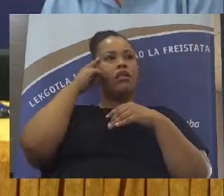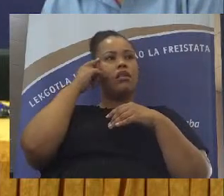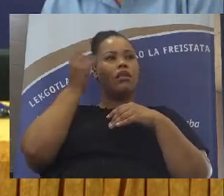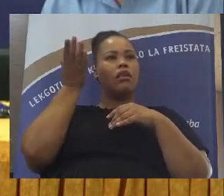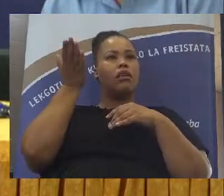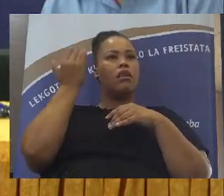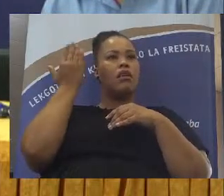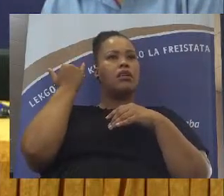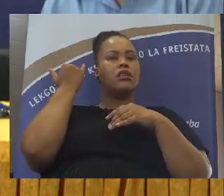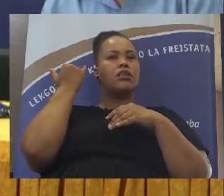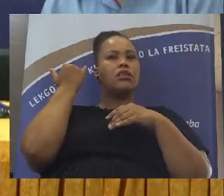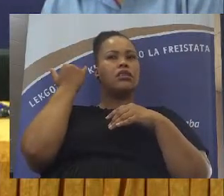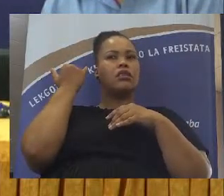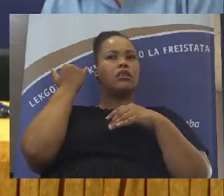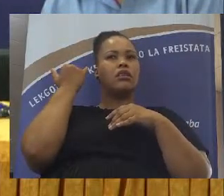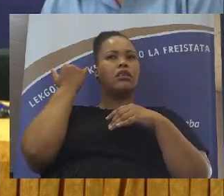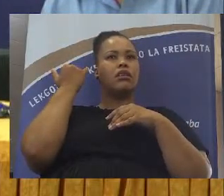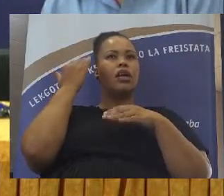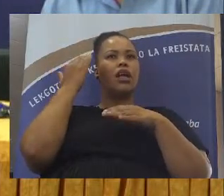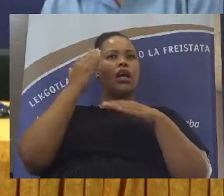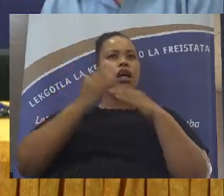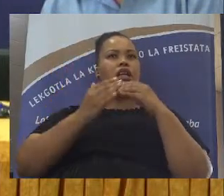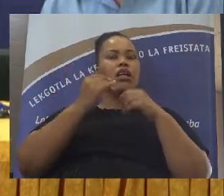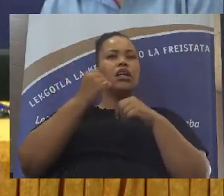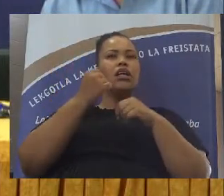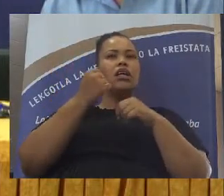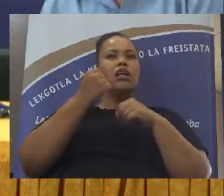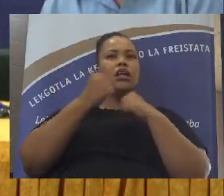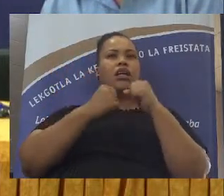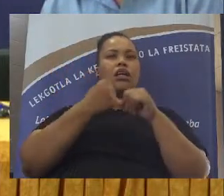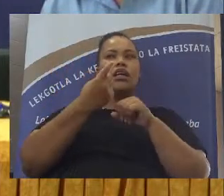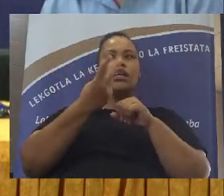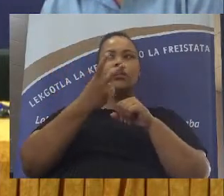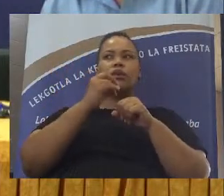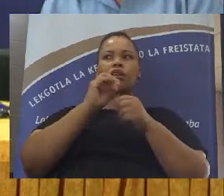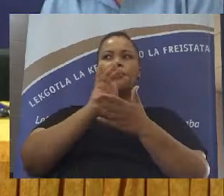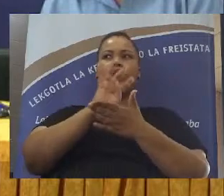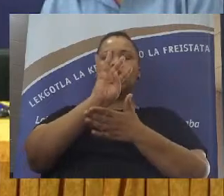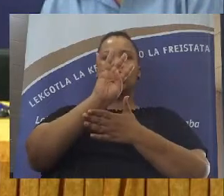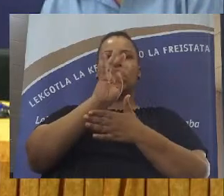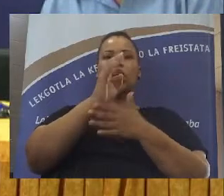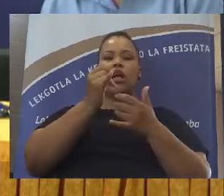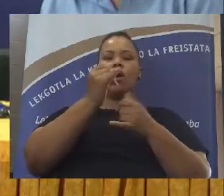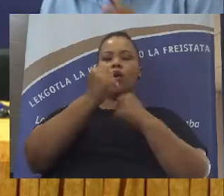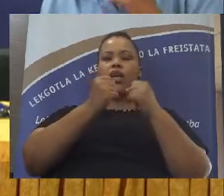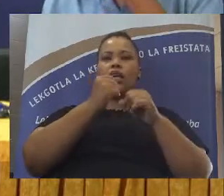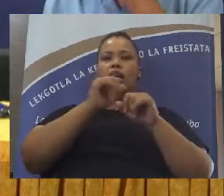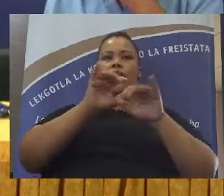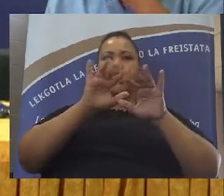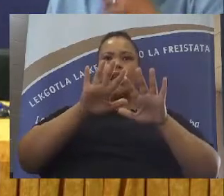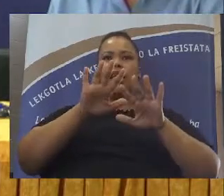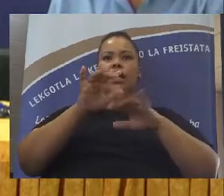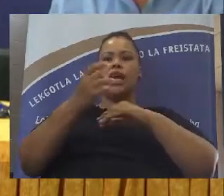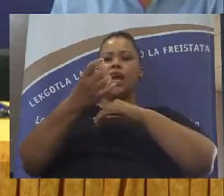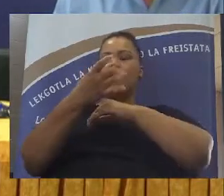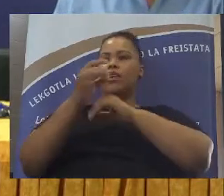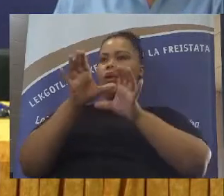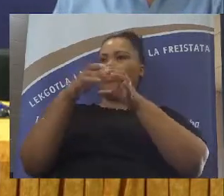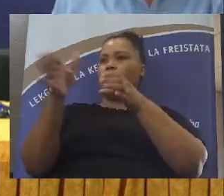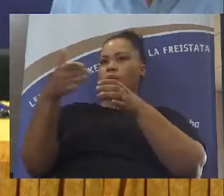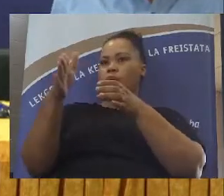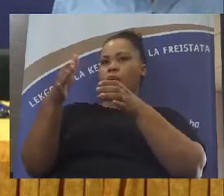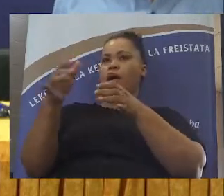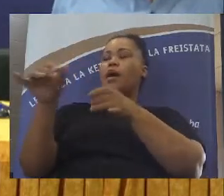it ended was in 2014. So it's for 10 years now that we were out of our advisory body. We're bringing that